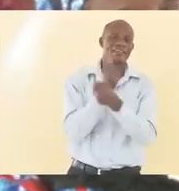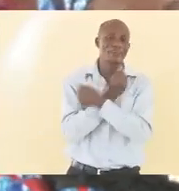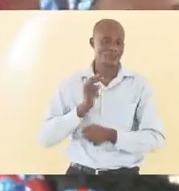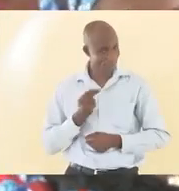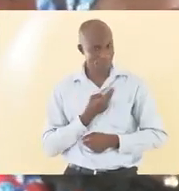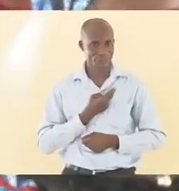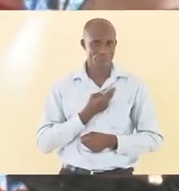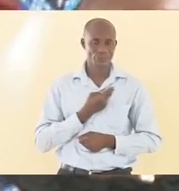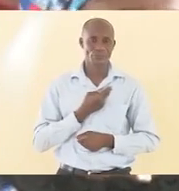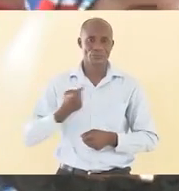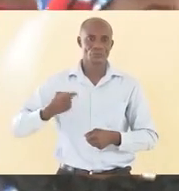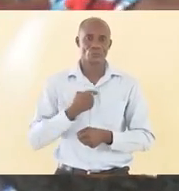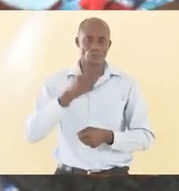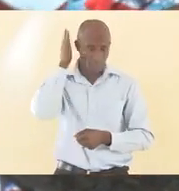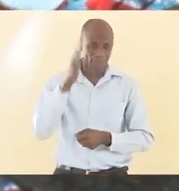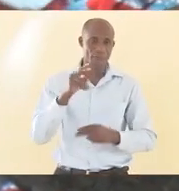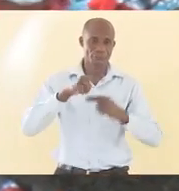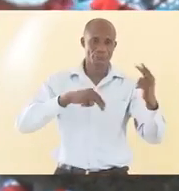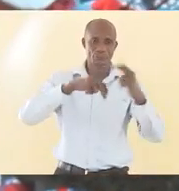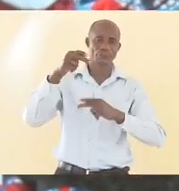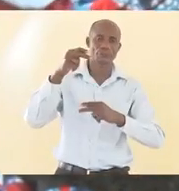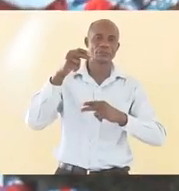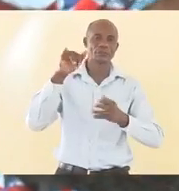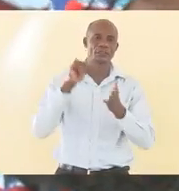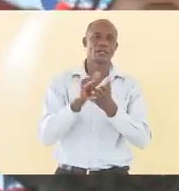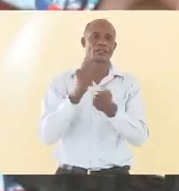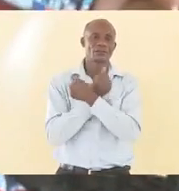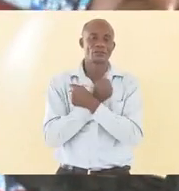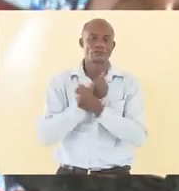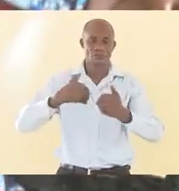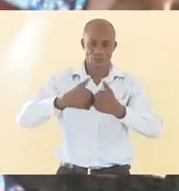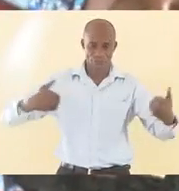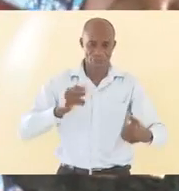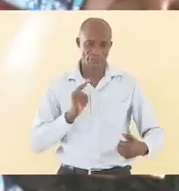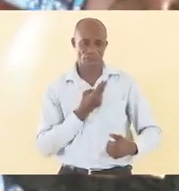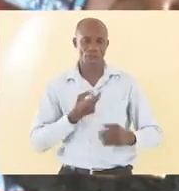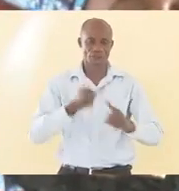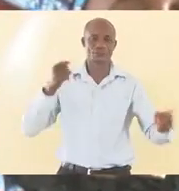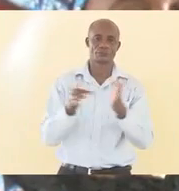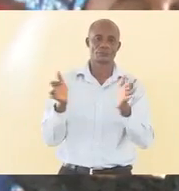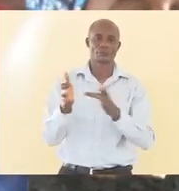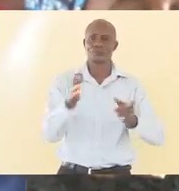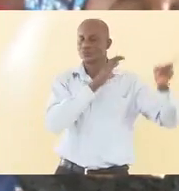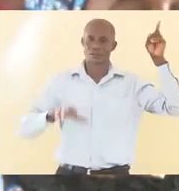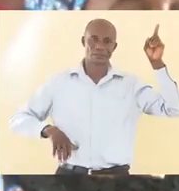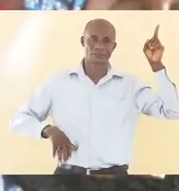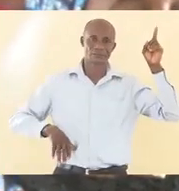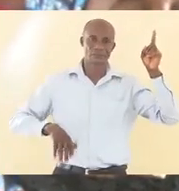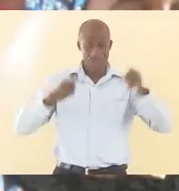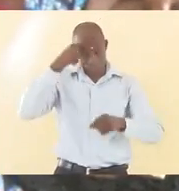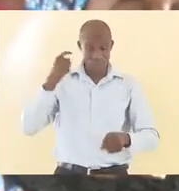us. And we're going to build that world separating us from Jesus Christ. Because they also hated Jesus